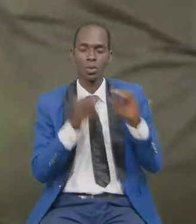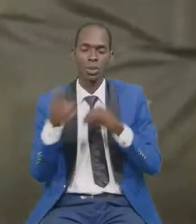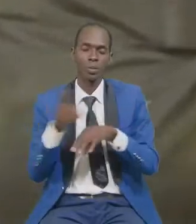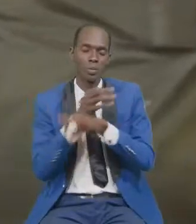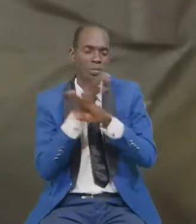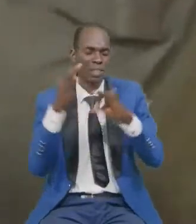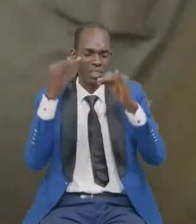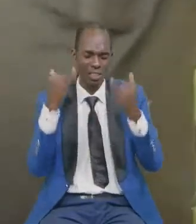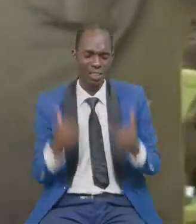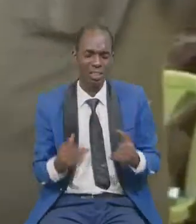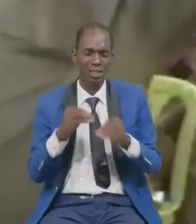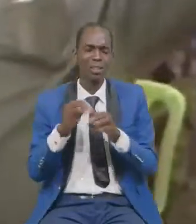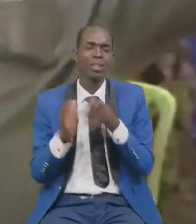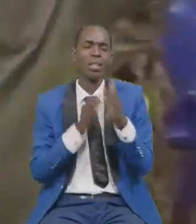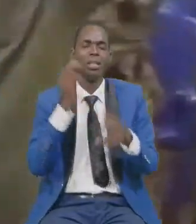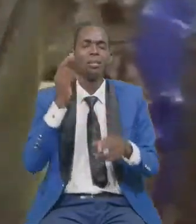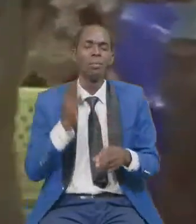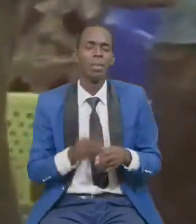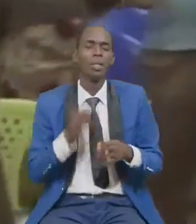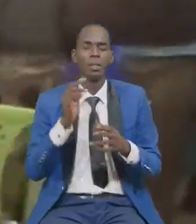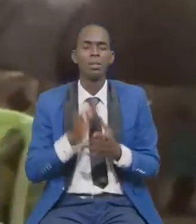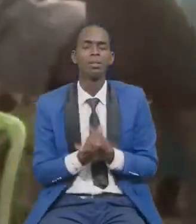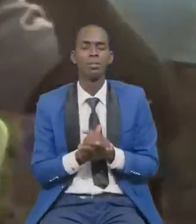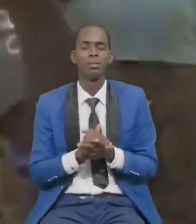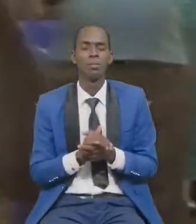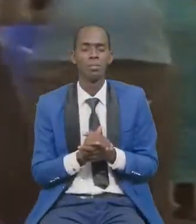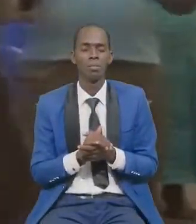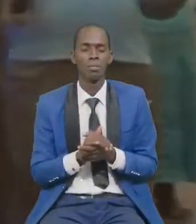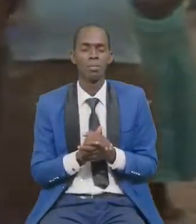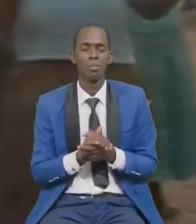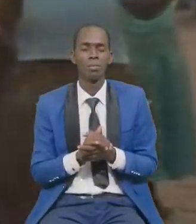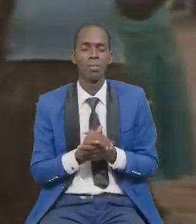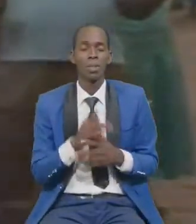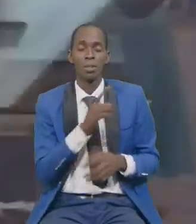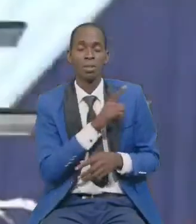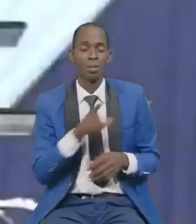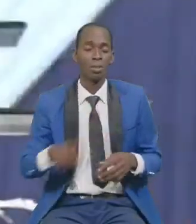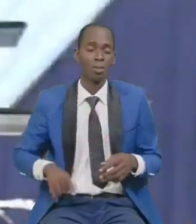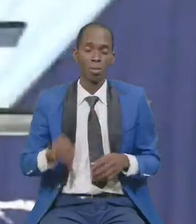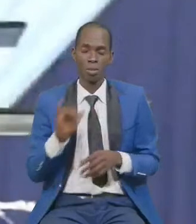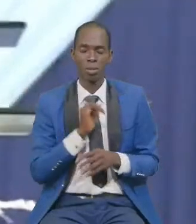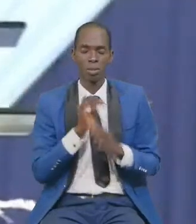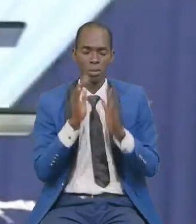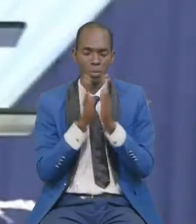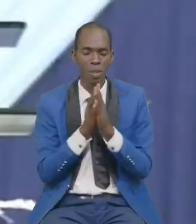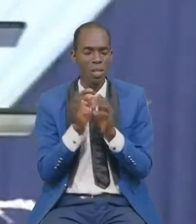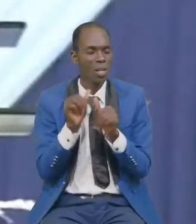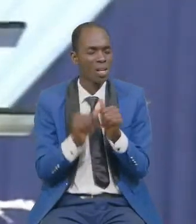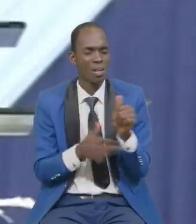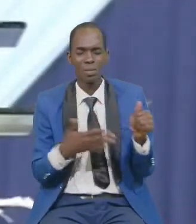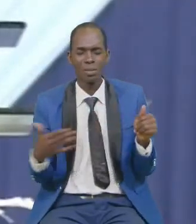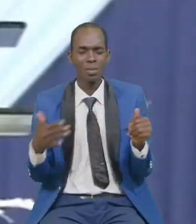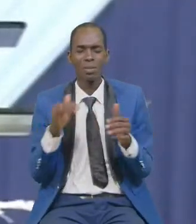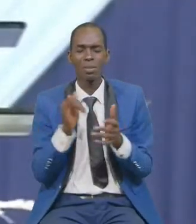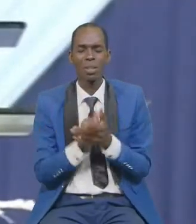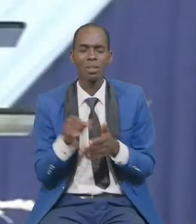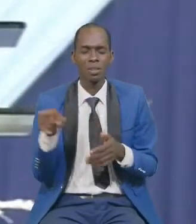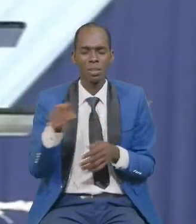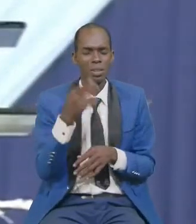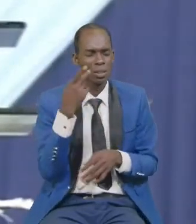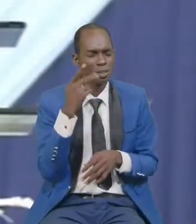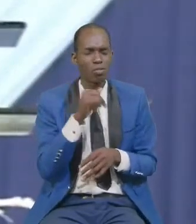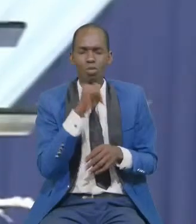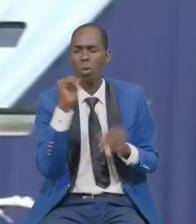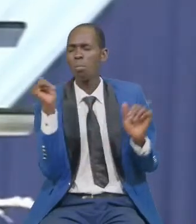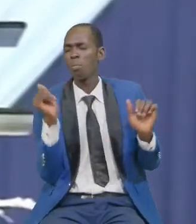now in Jesus' name. And Lord, I pray, everything they found impossible